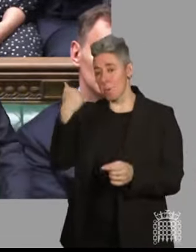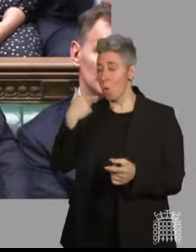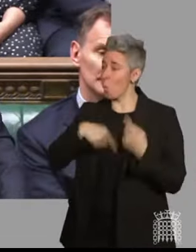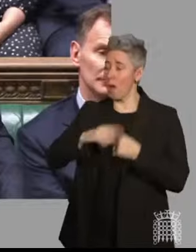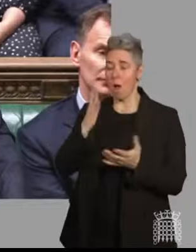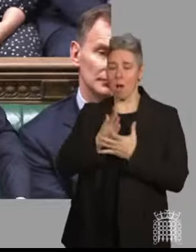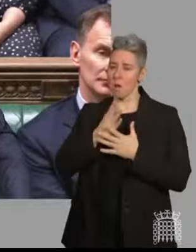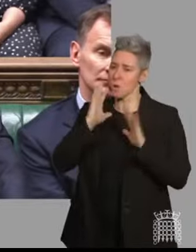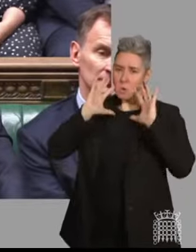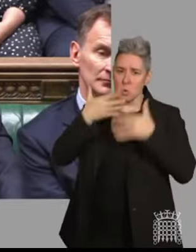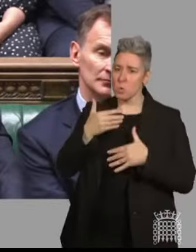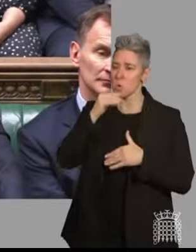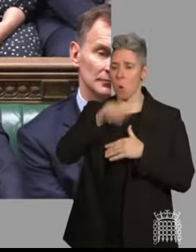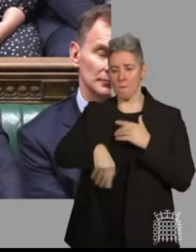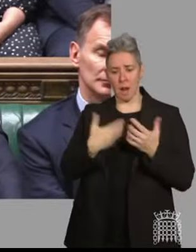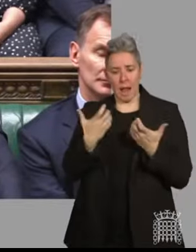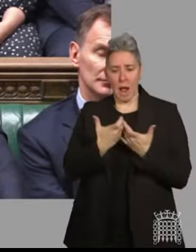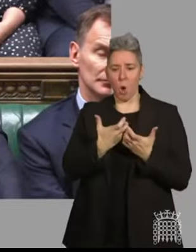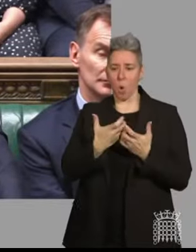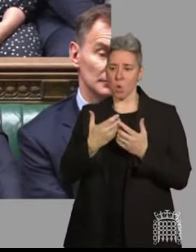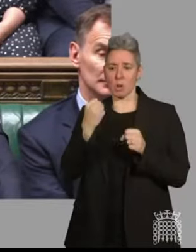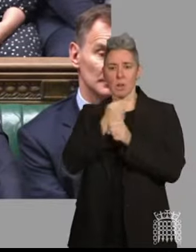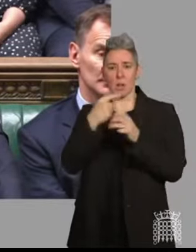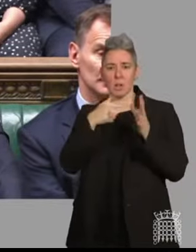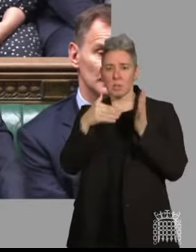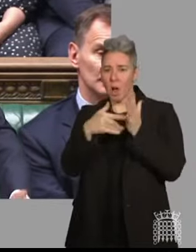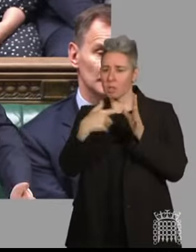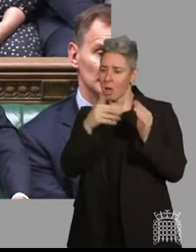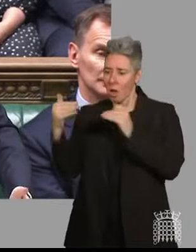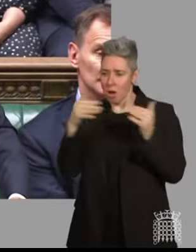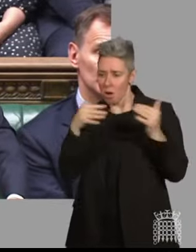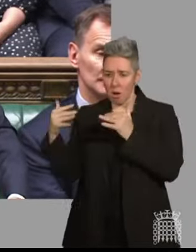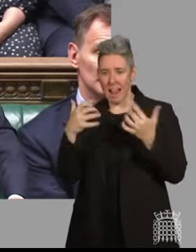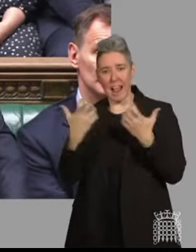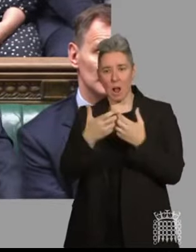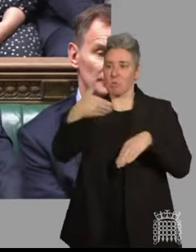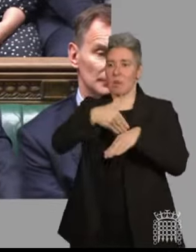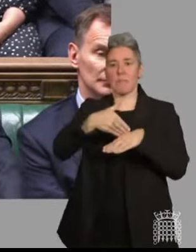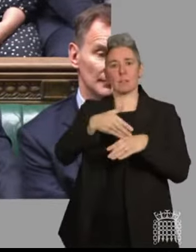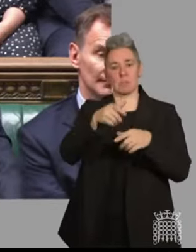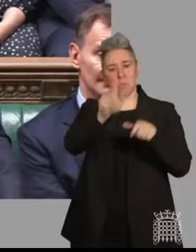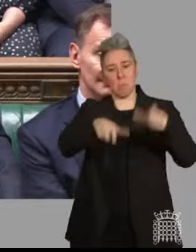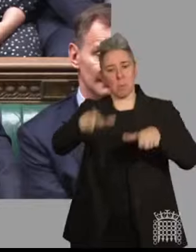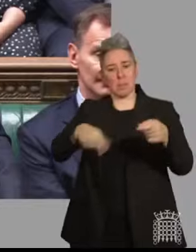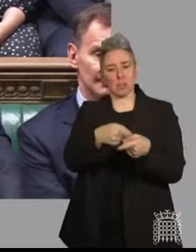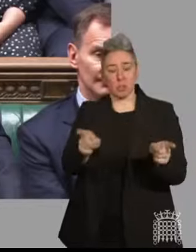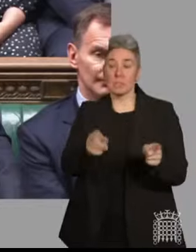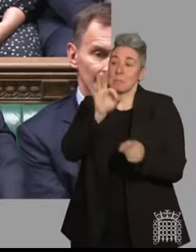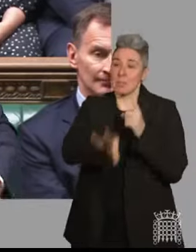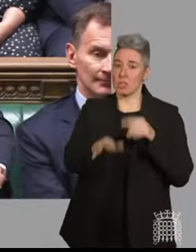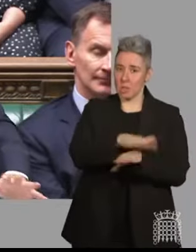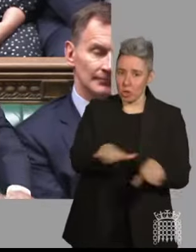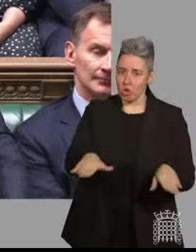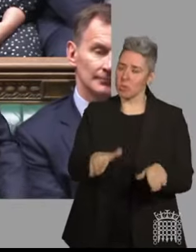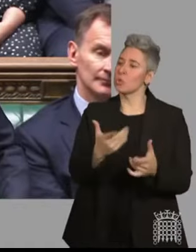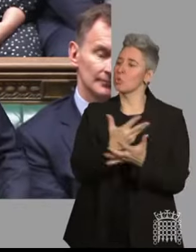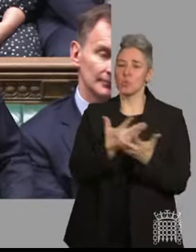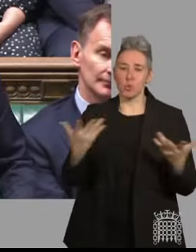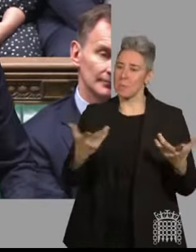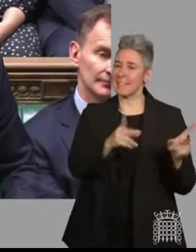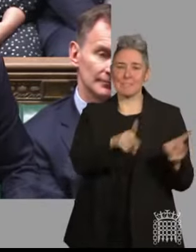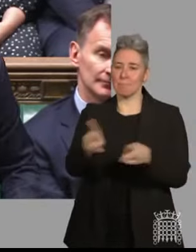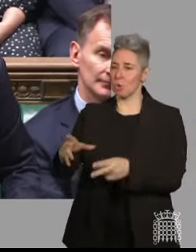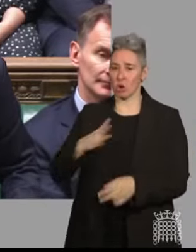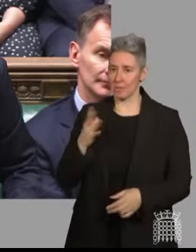course, children. Too many people have lost their lives already, and there is a desperate need for increased humanitarian support to Gaza. I've stressed those